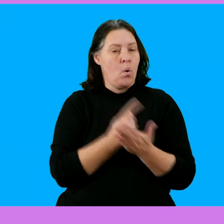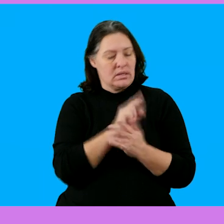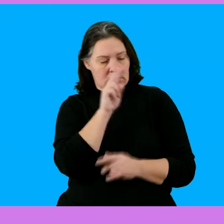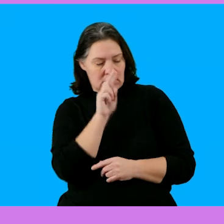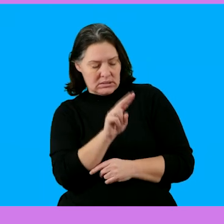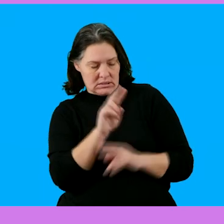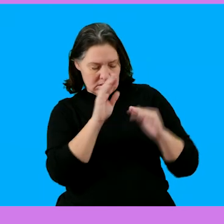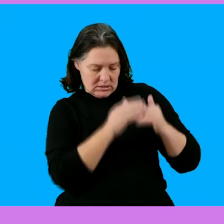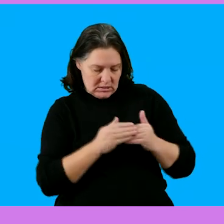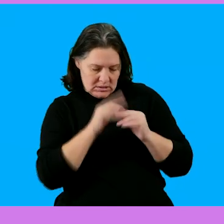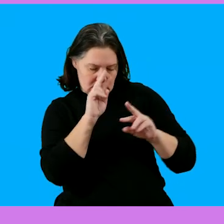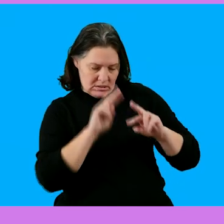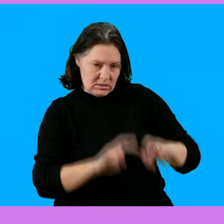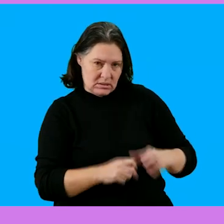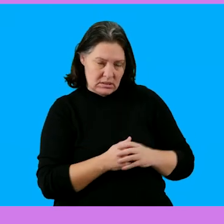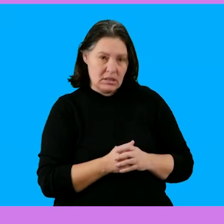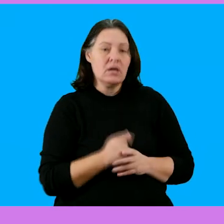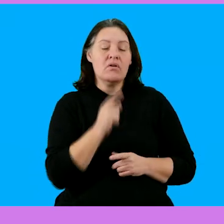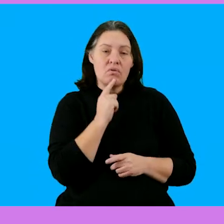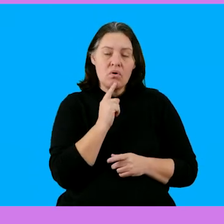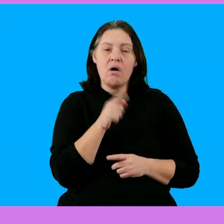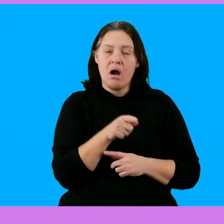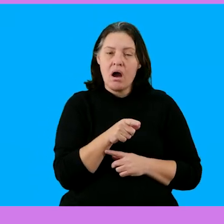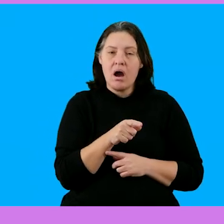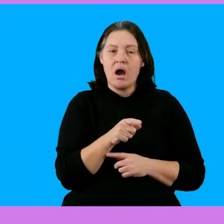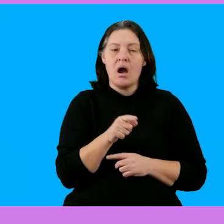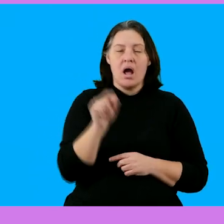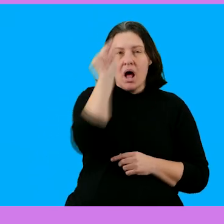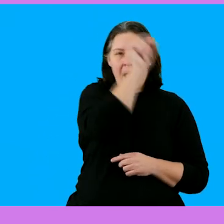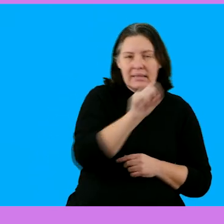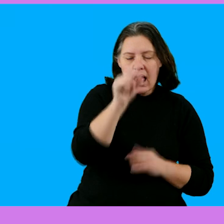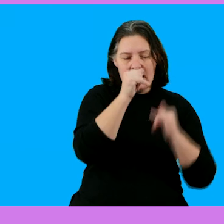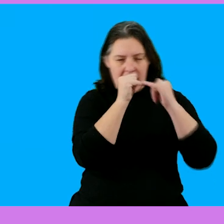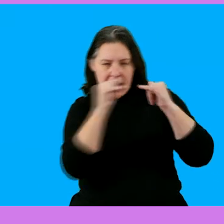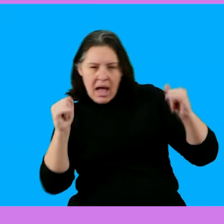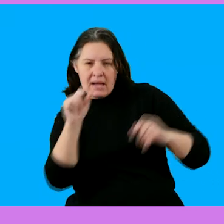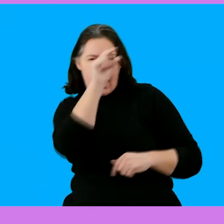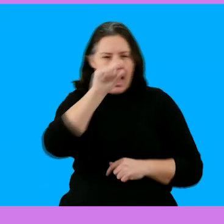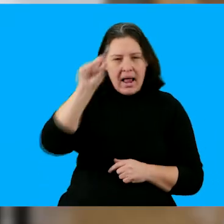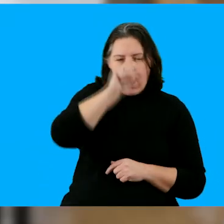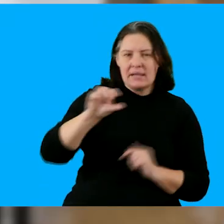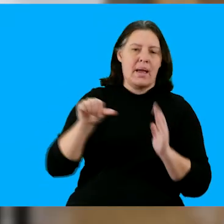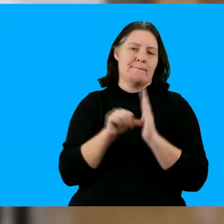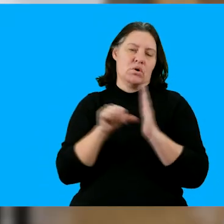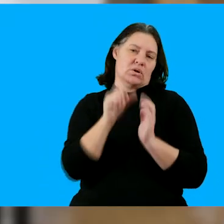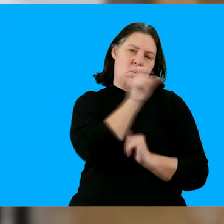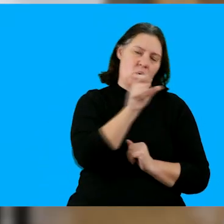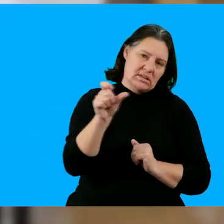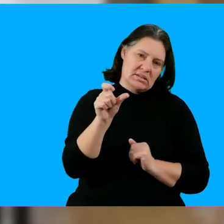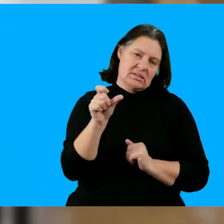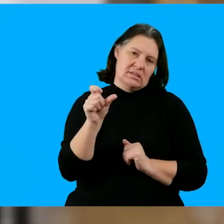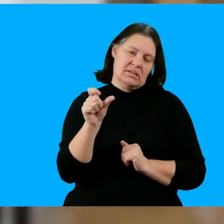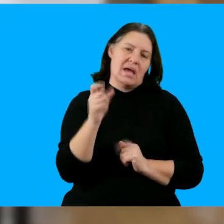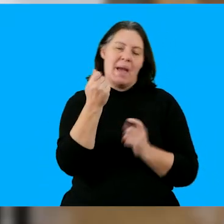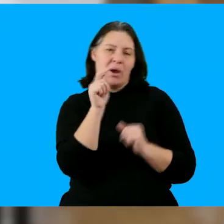always read with due diligence, right? You underline, you encircle, you highlight the important amounts, the important